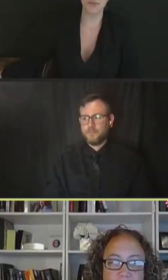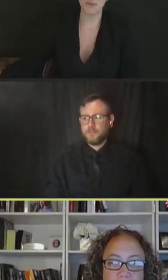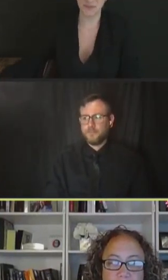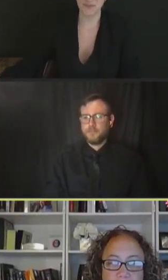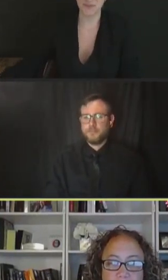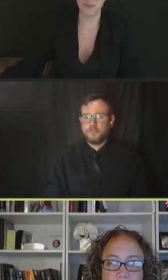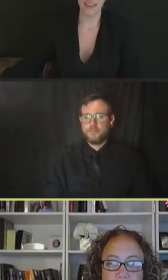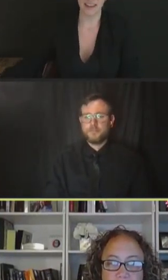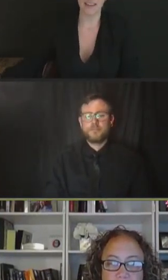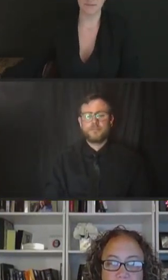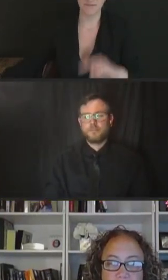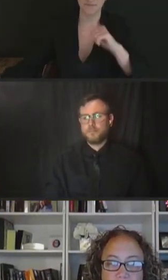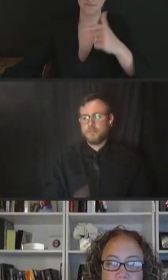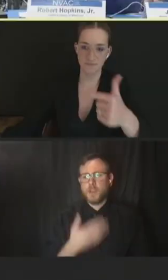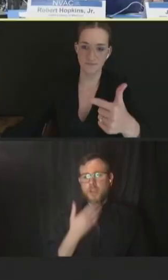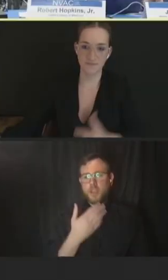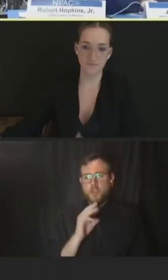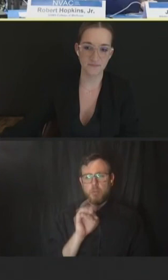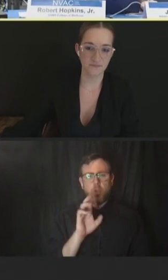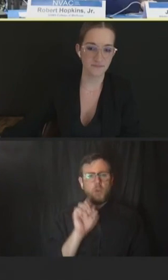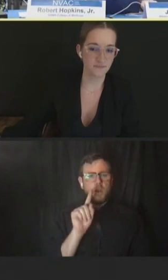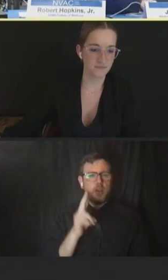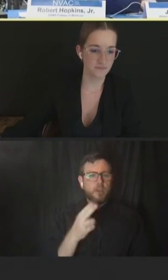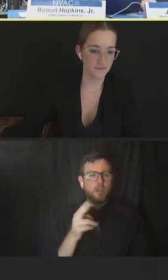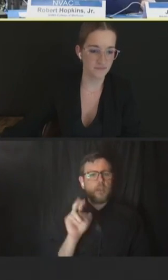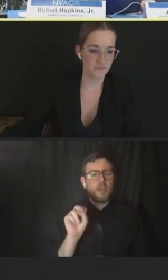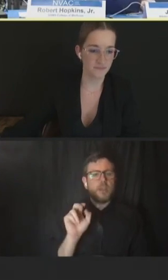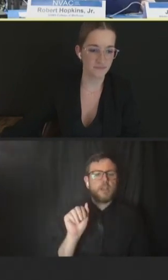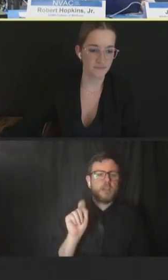Meredith. Nacho.